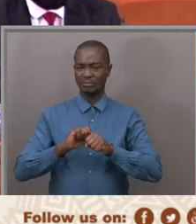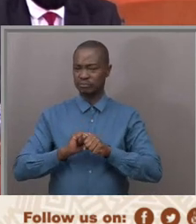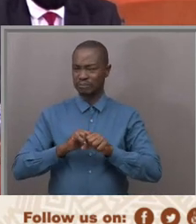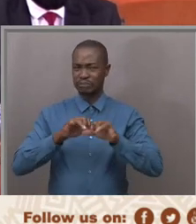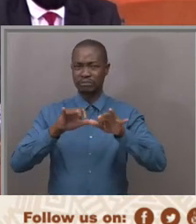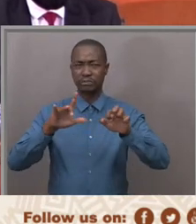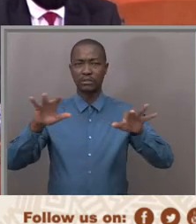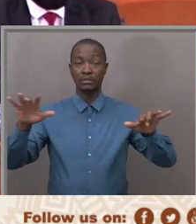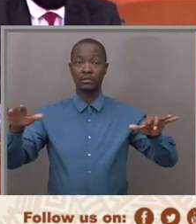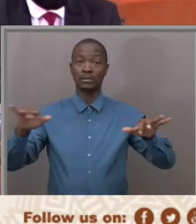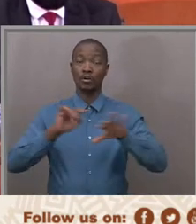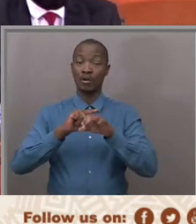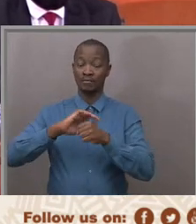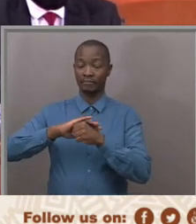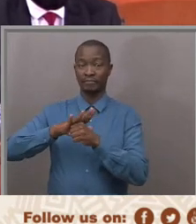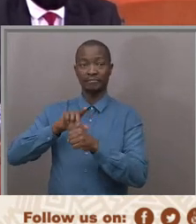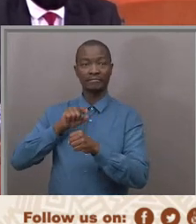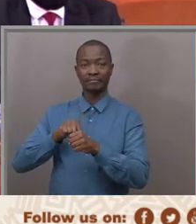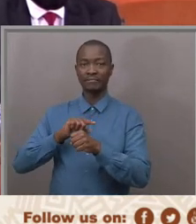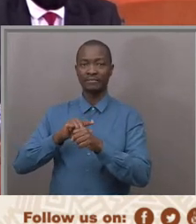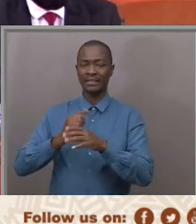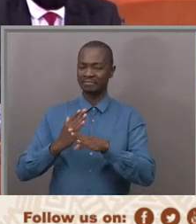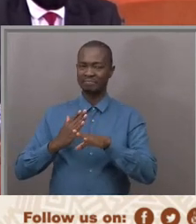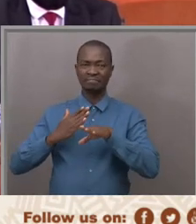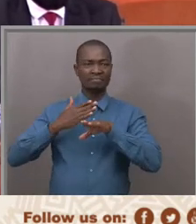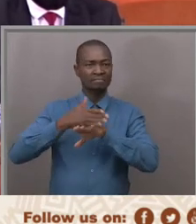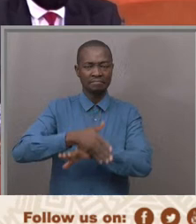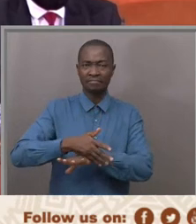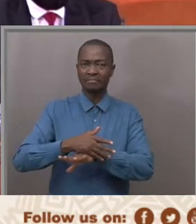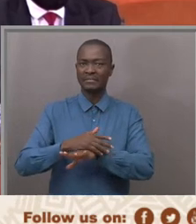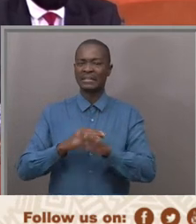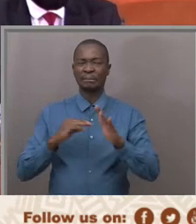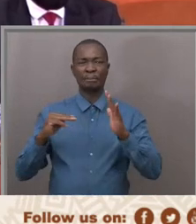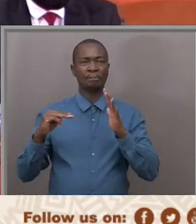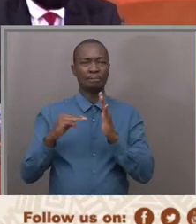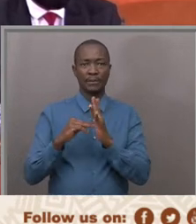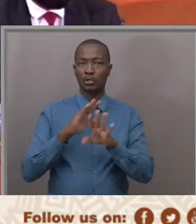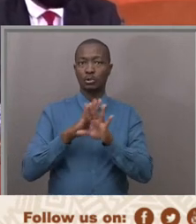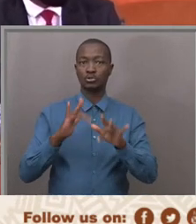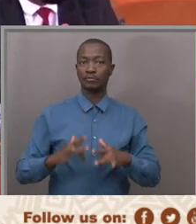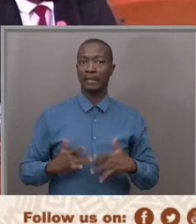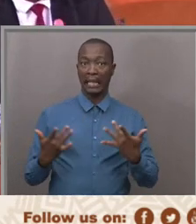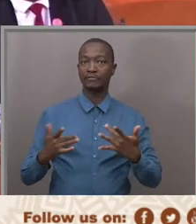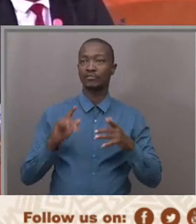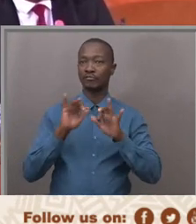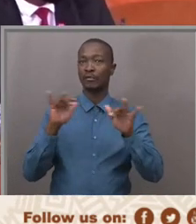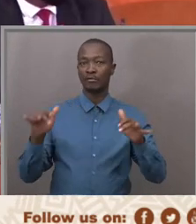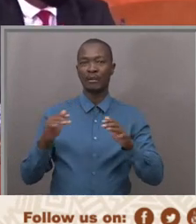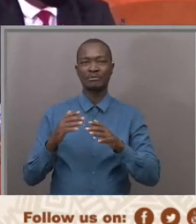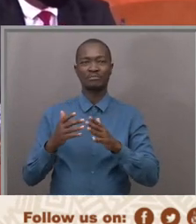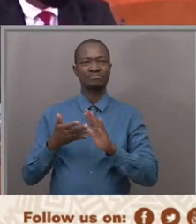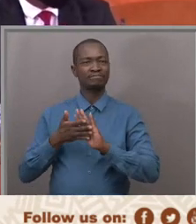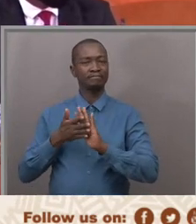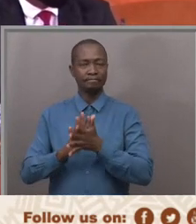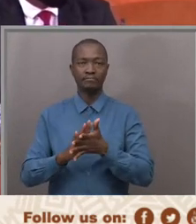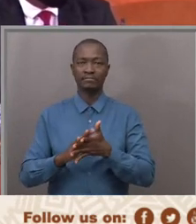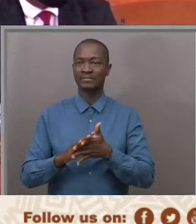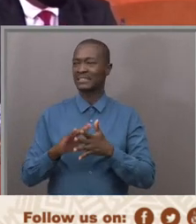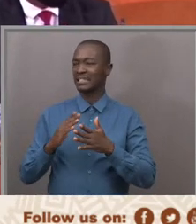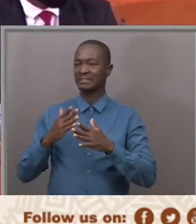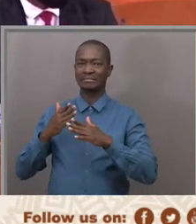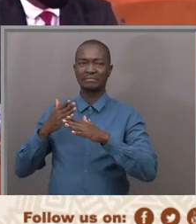COVID-19 pandemic has disrupted millions of people's lives, has disrupted